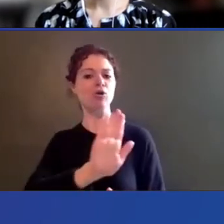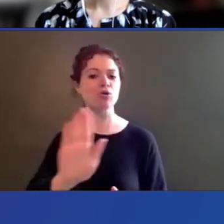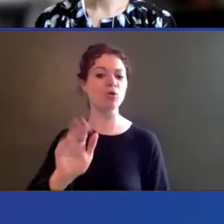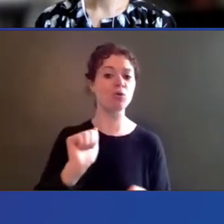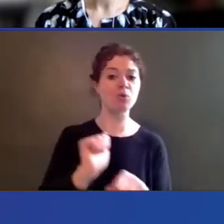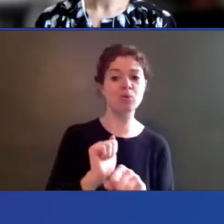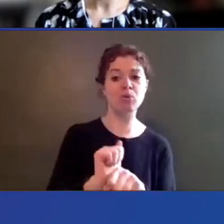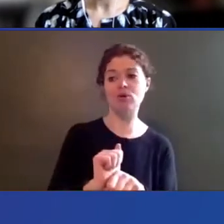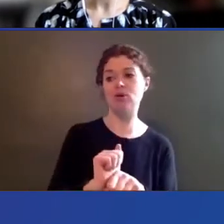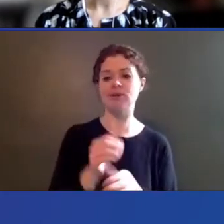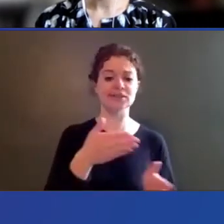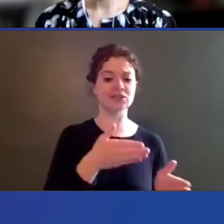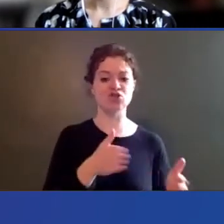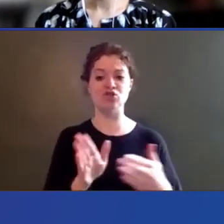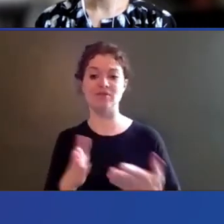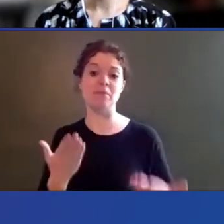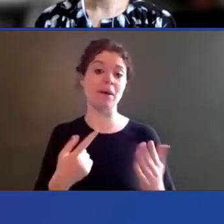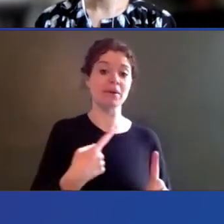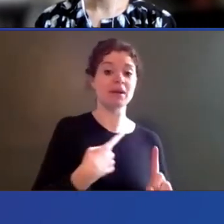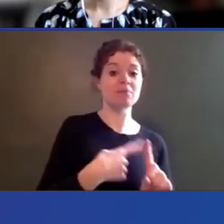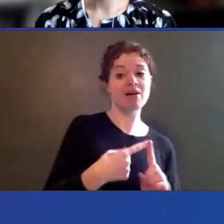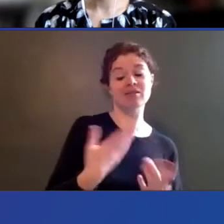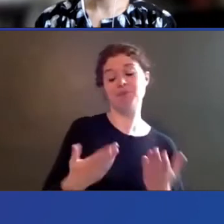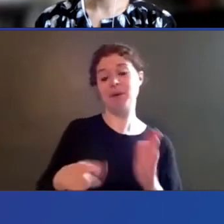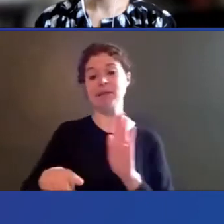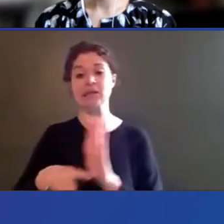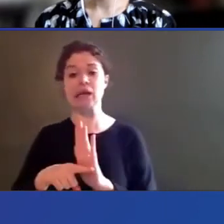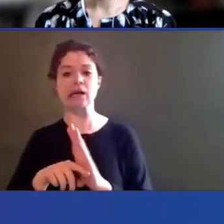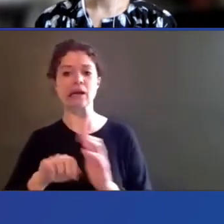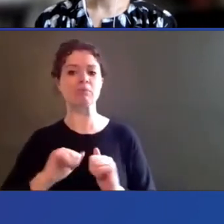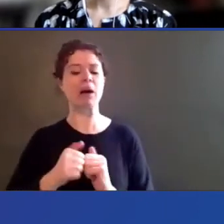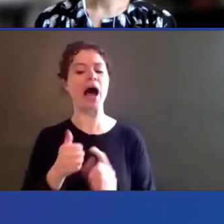good way or a bad way, your advocacy efforts?